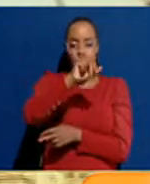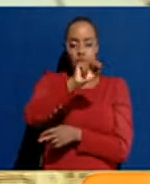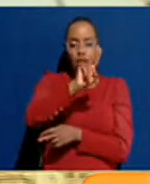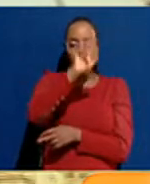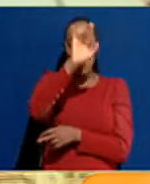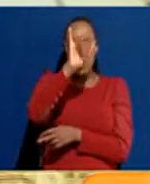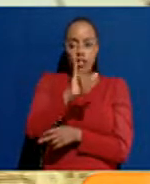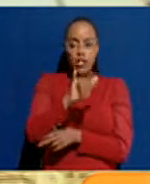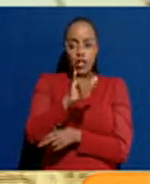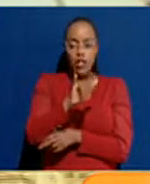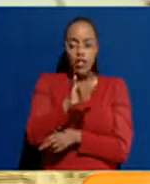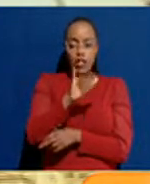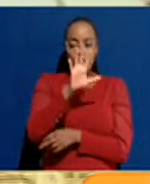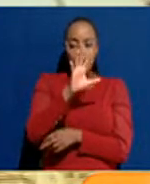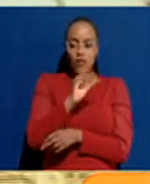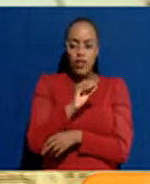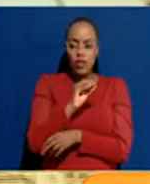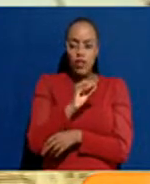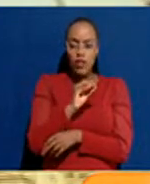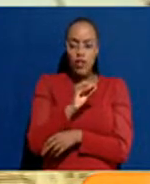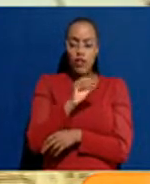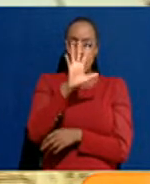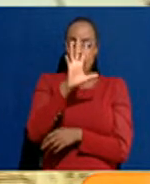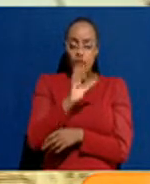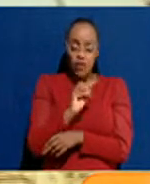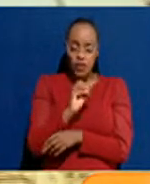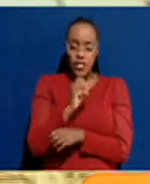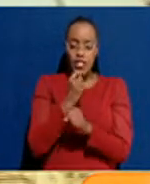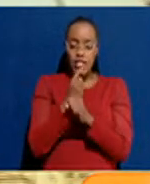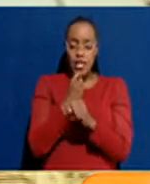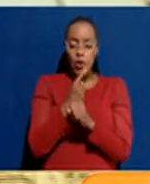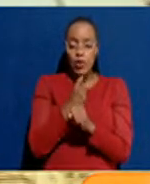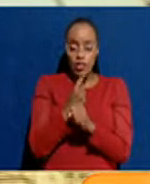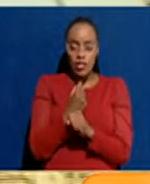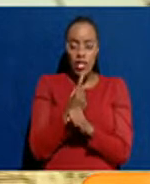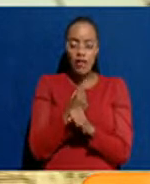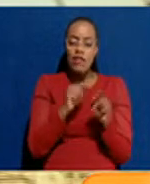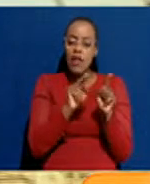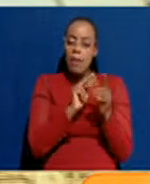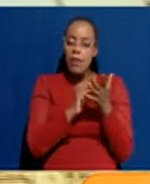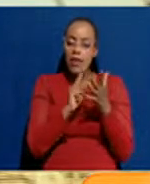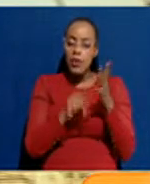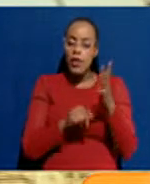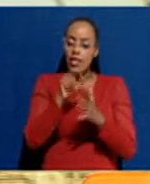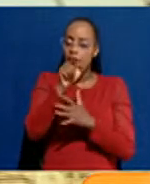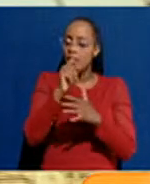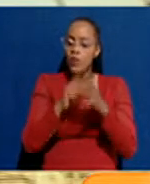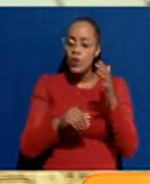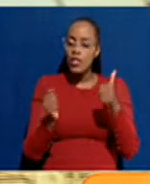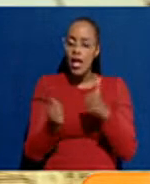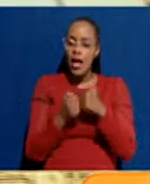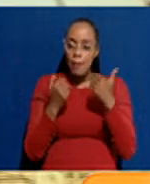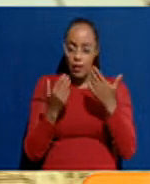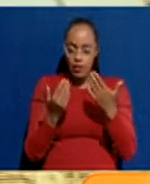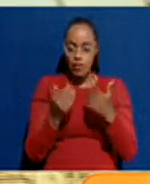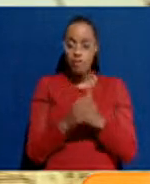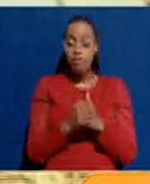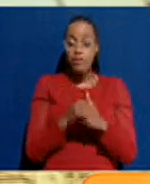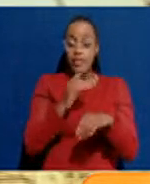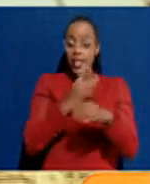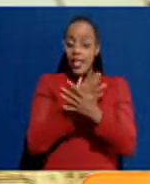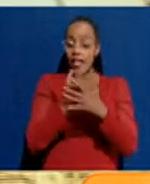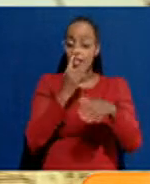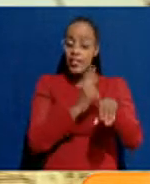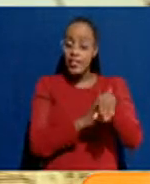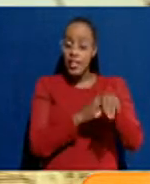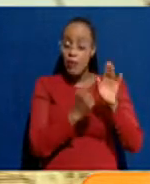voltages is 50 hertz. That is 50 cycles per second. Now, what does happen is this, Sam, whenever, like